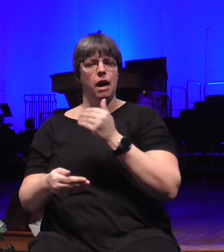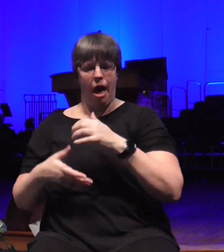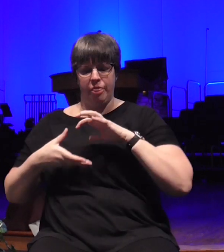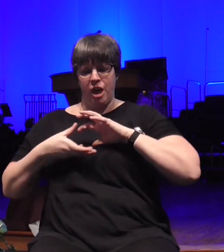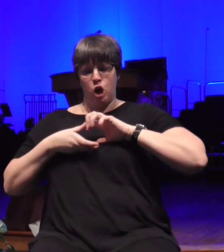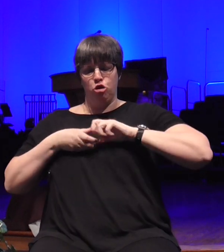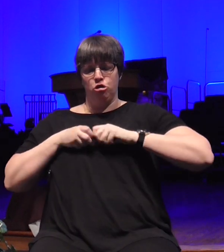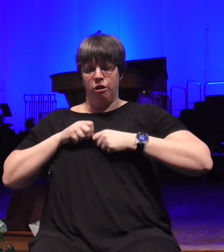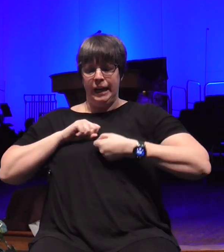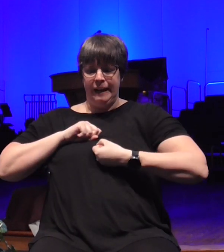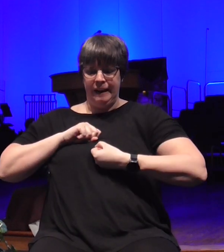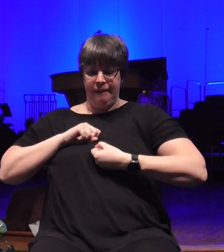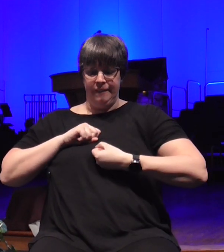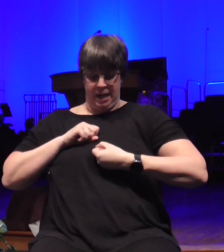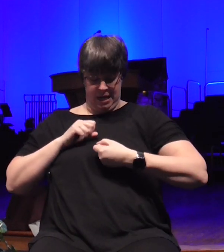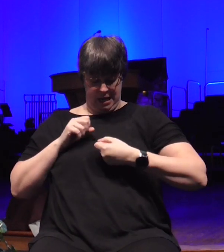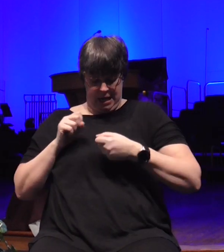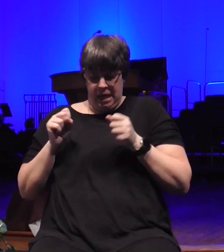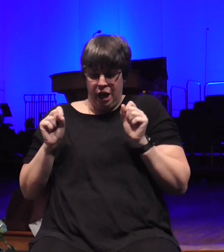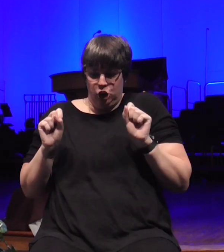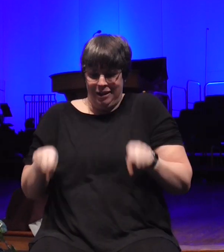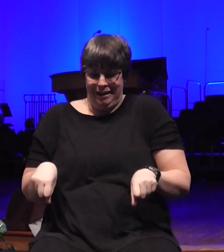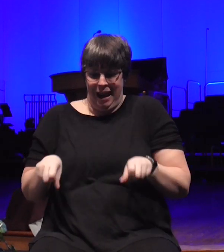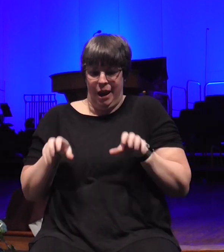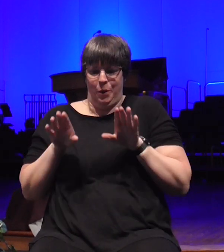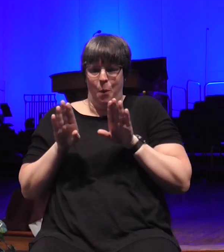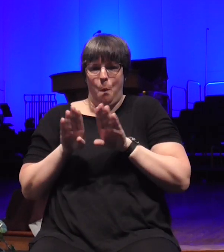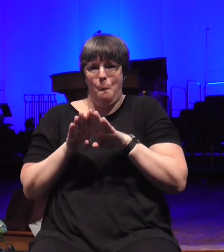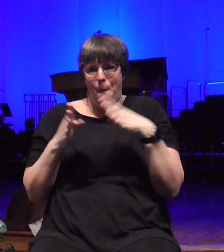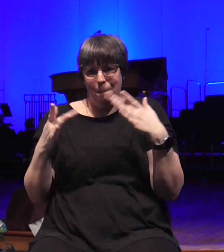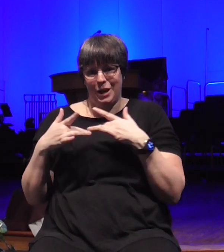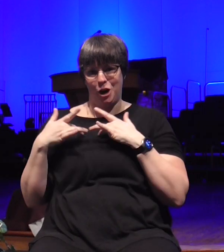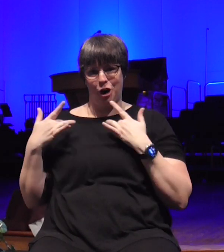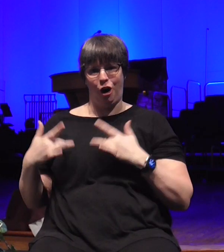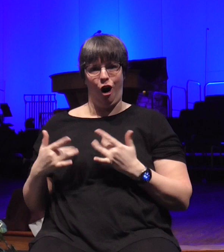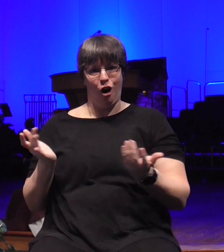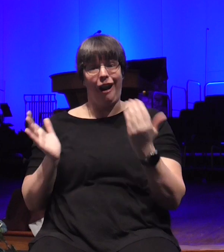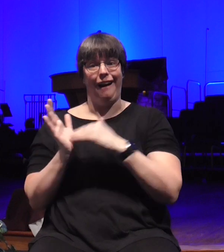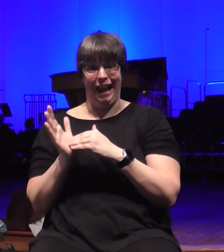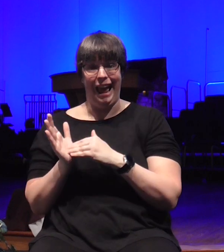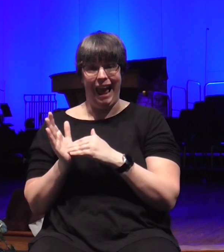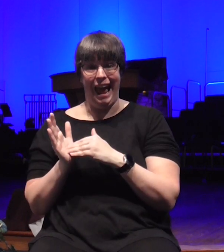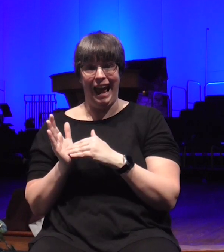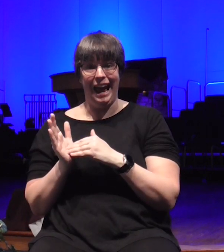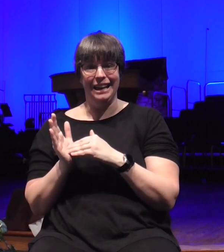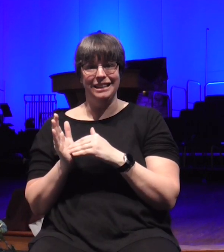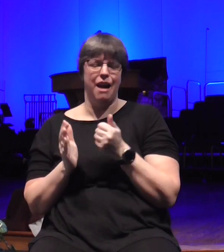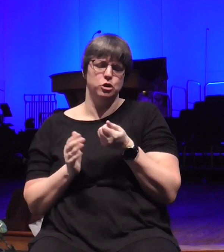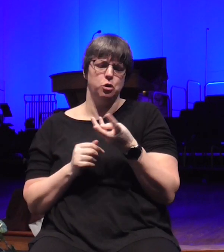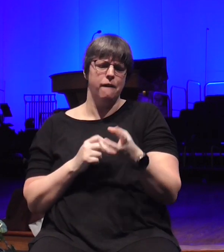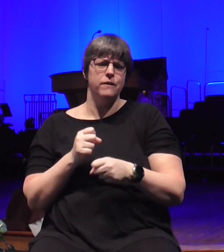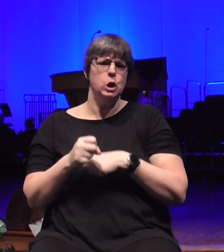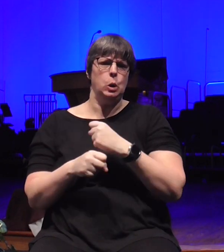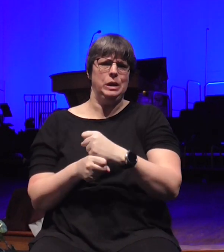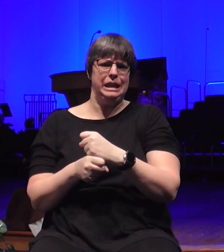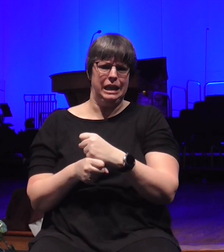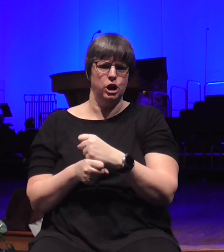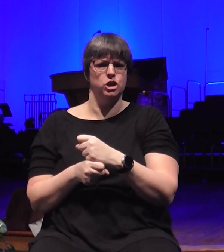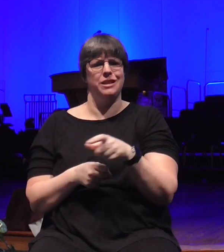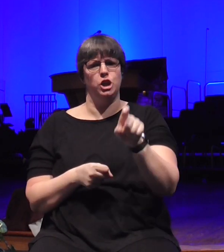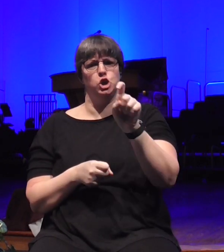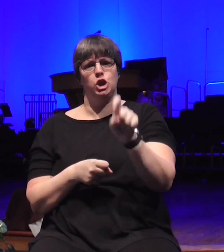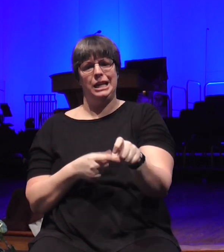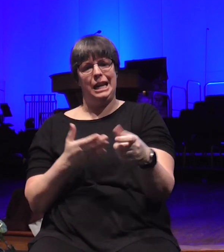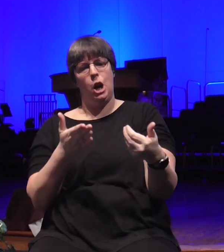flow, she could again open her heart and have the realization after a couple of years that she needed to orchestrate a